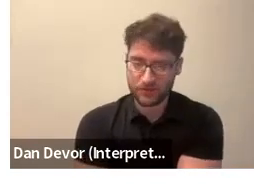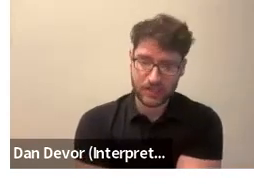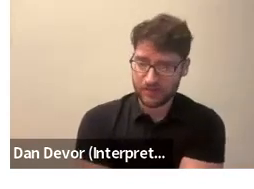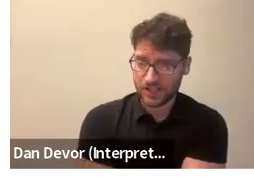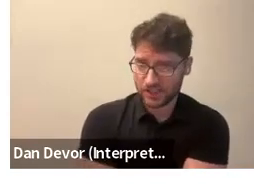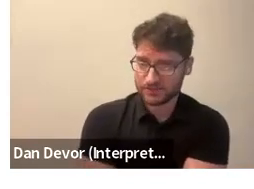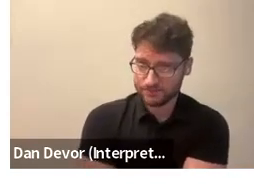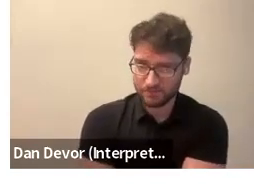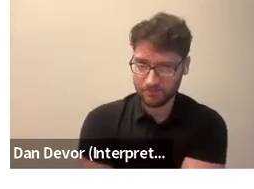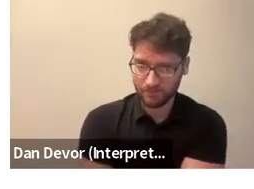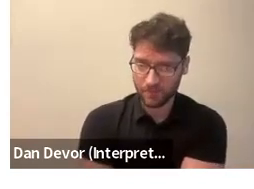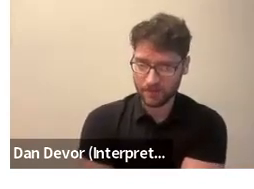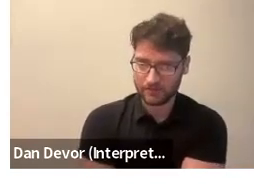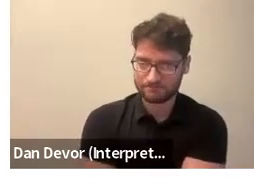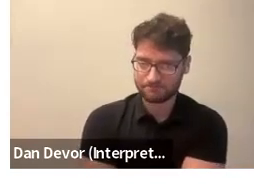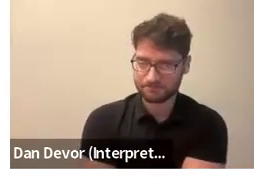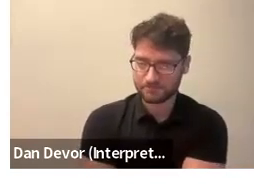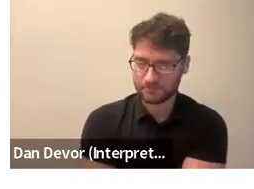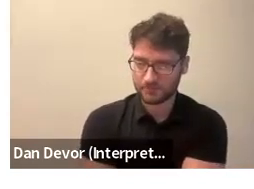community and for deaf education,